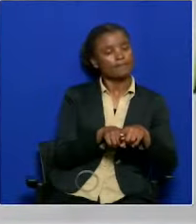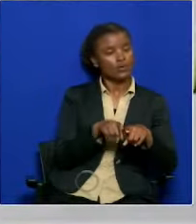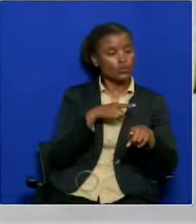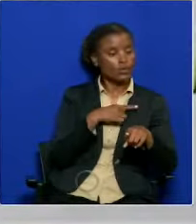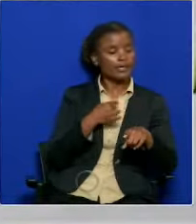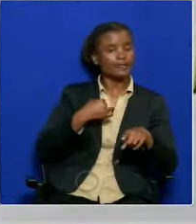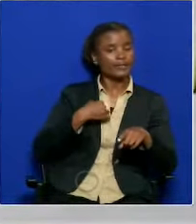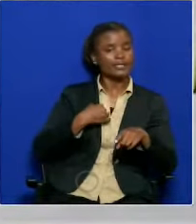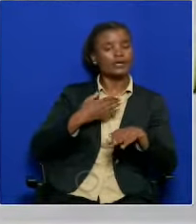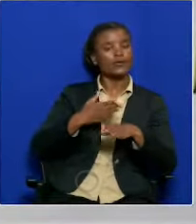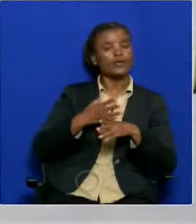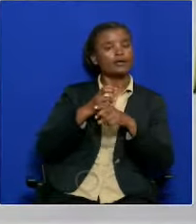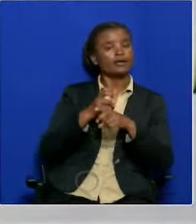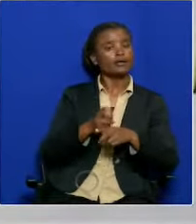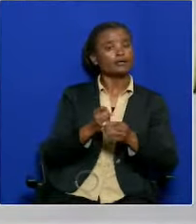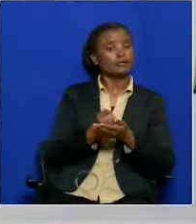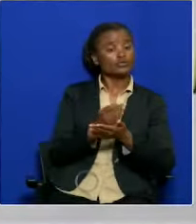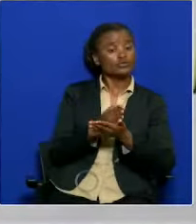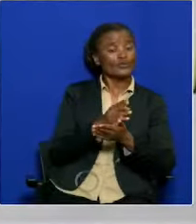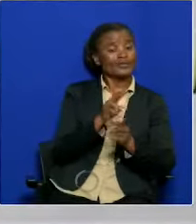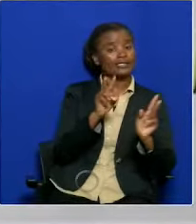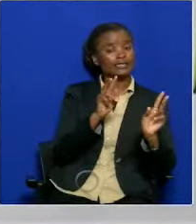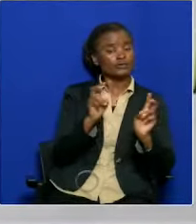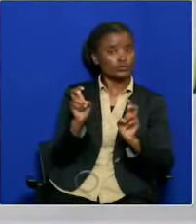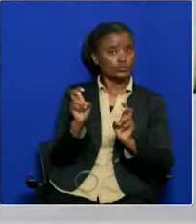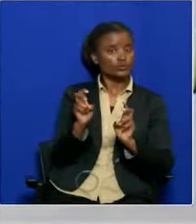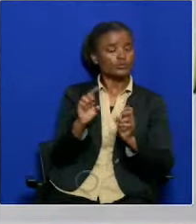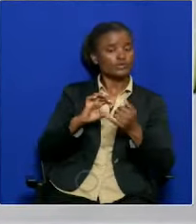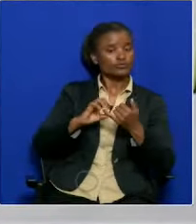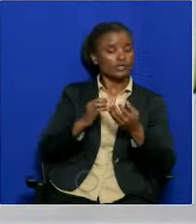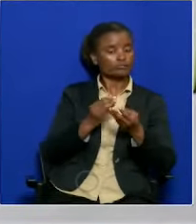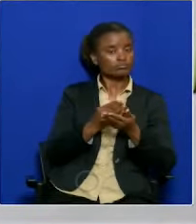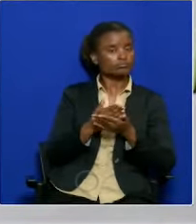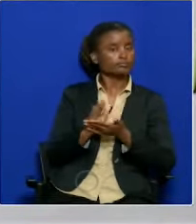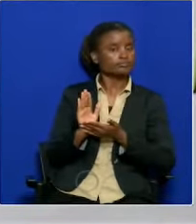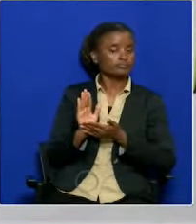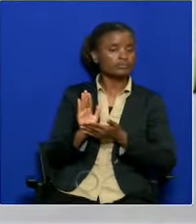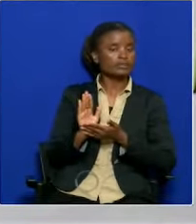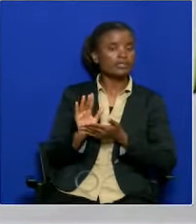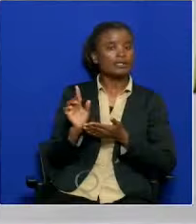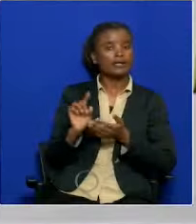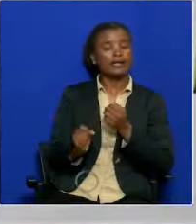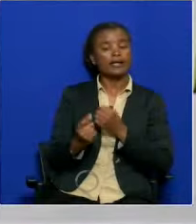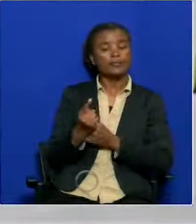kind of thing. Nevertheless, what happened on my side,